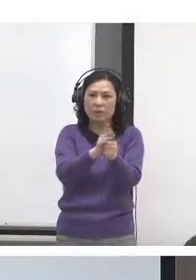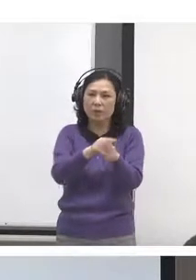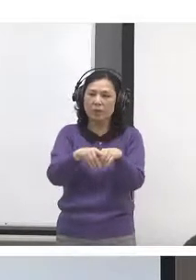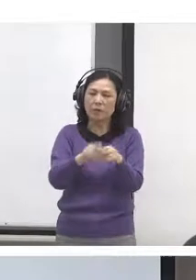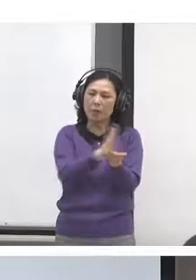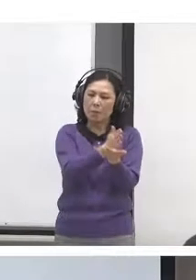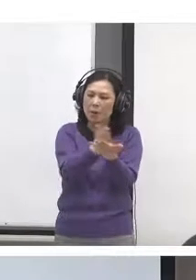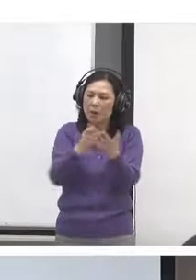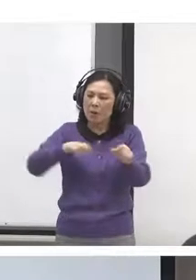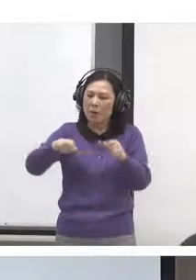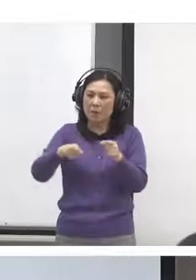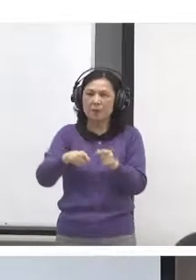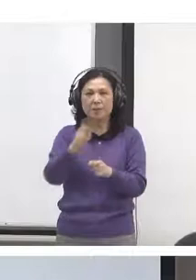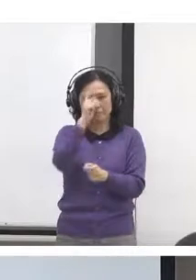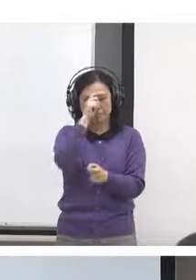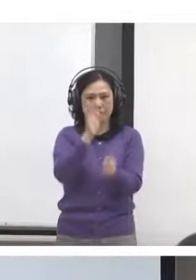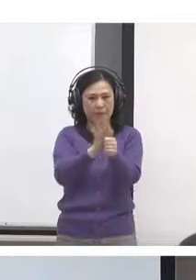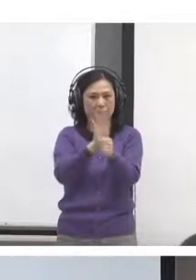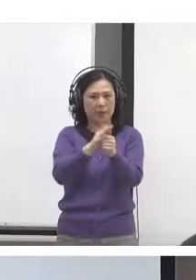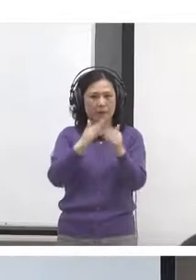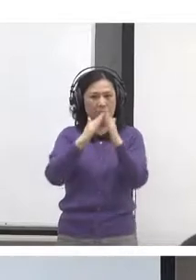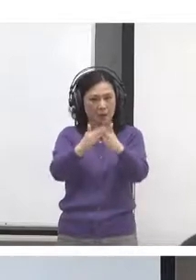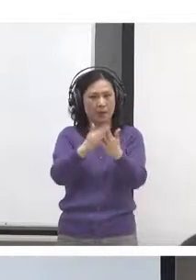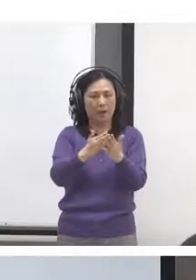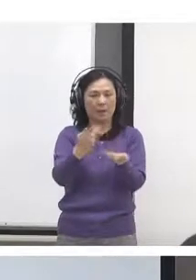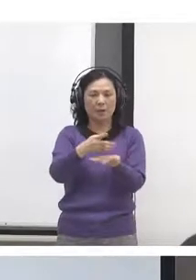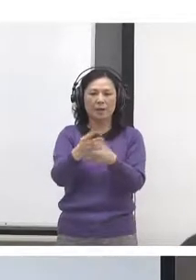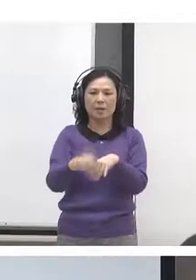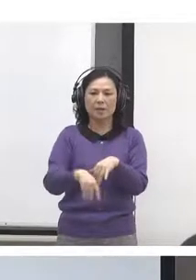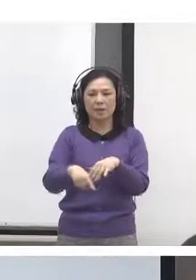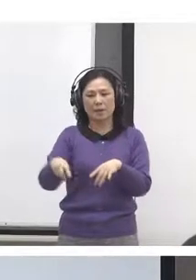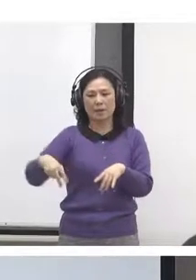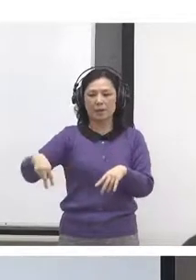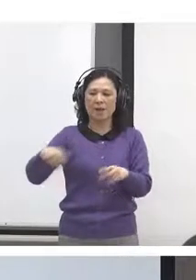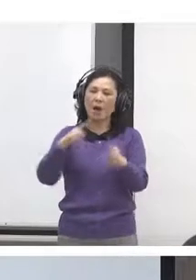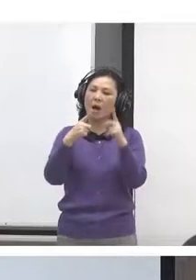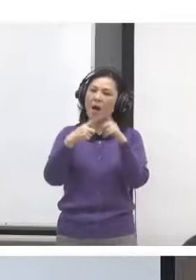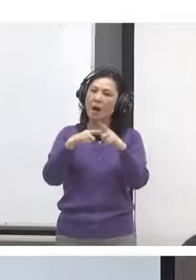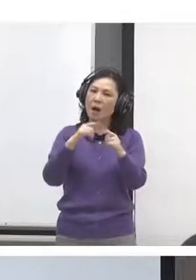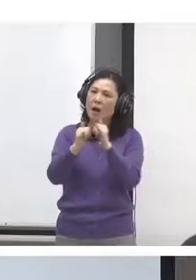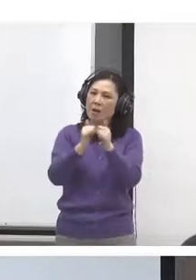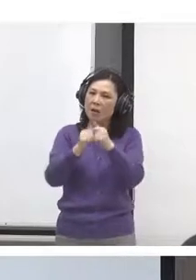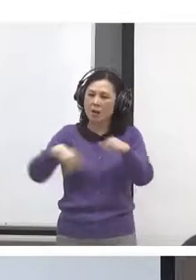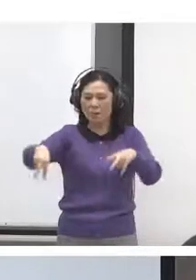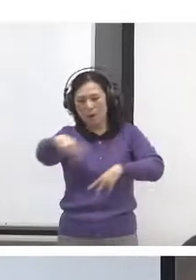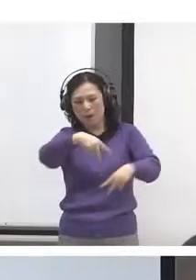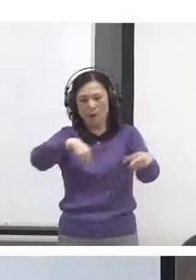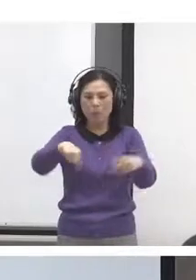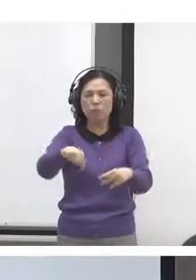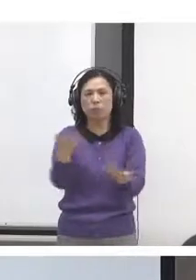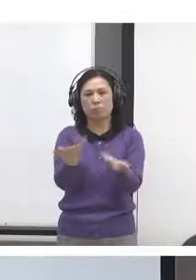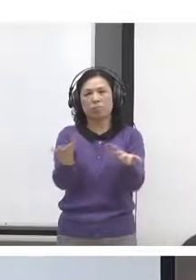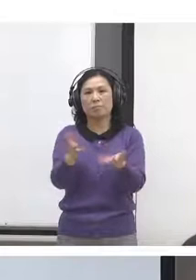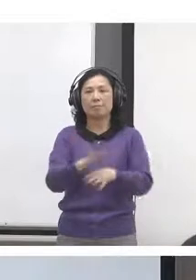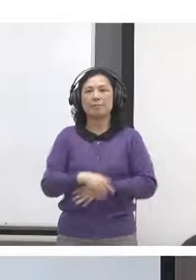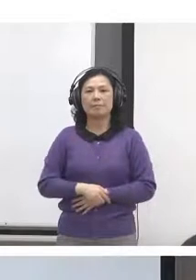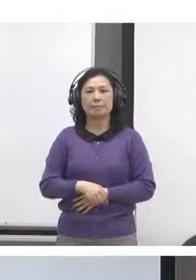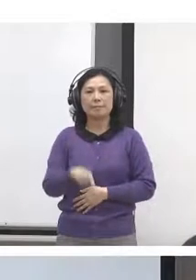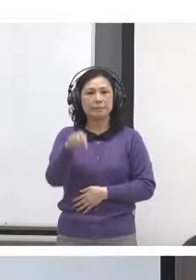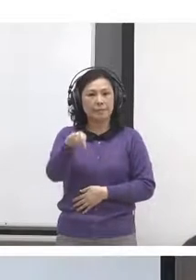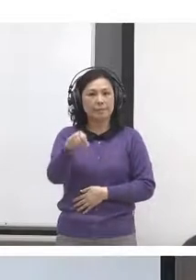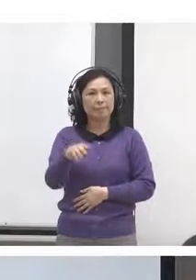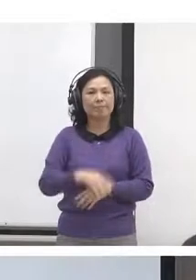variety of ways. Using Civic Tech to build momentum, Ample Labs has become a not-for-profit technology company that provides a chatbot